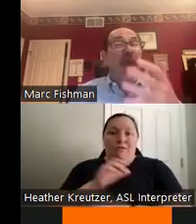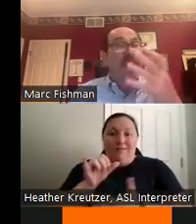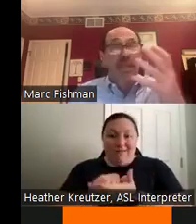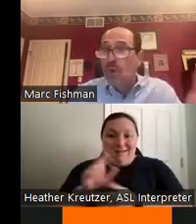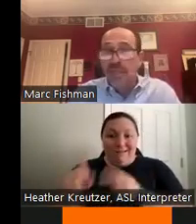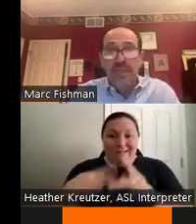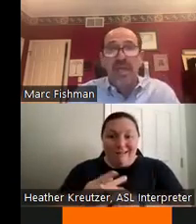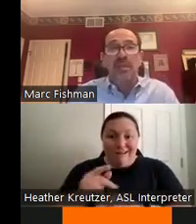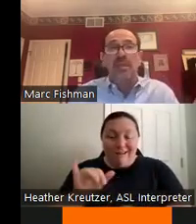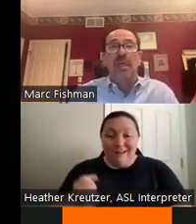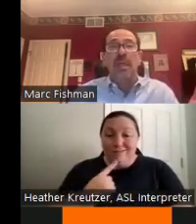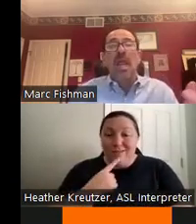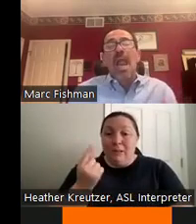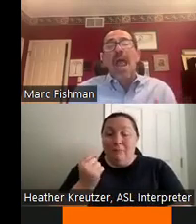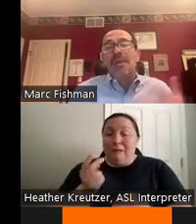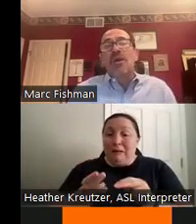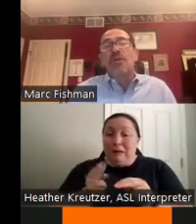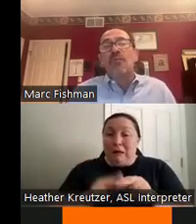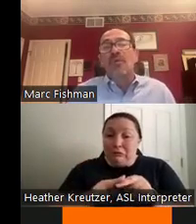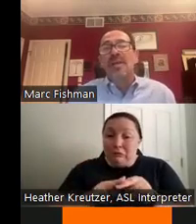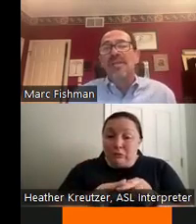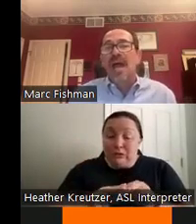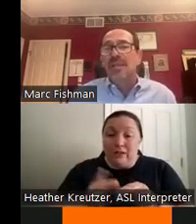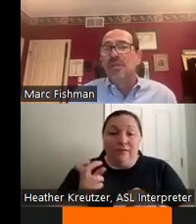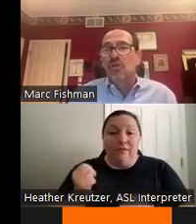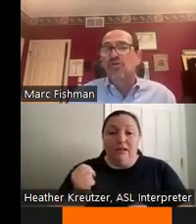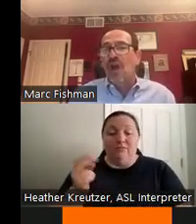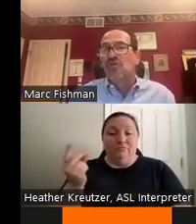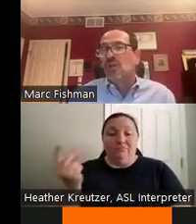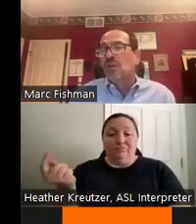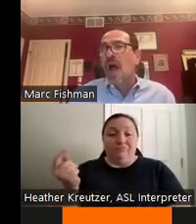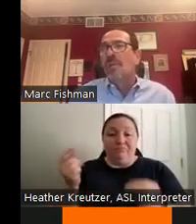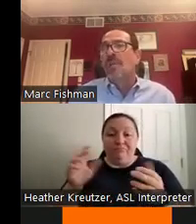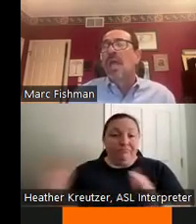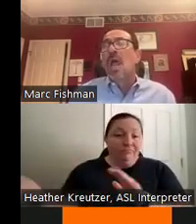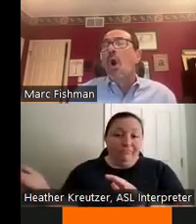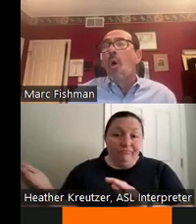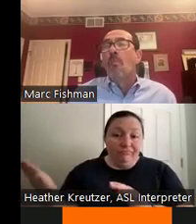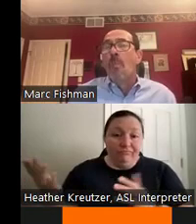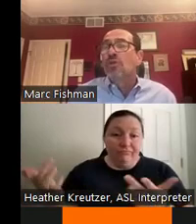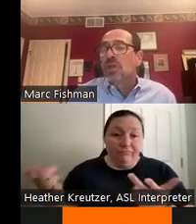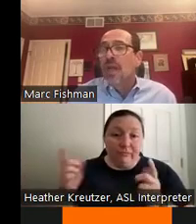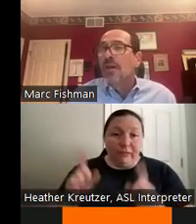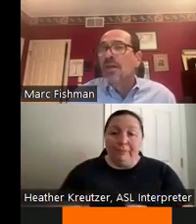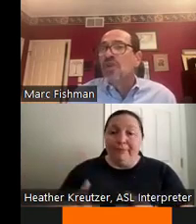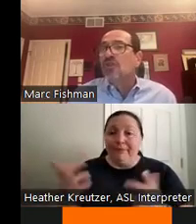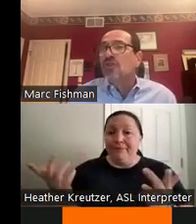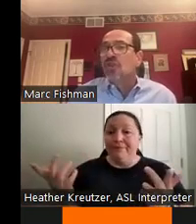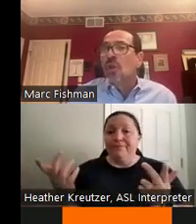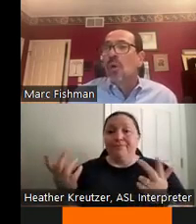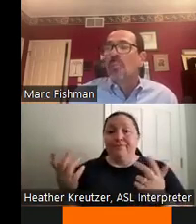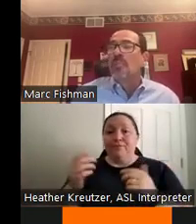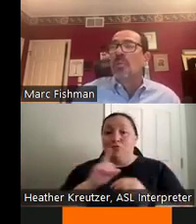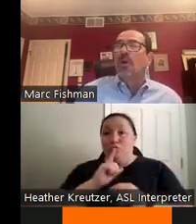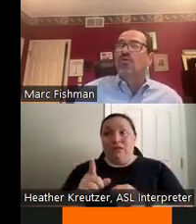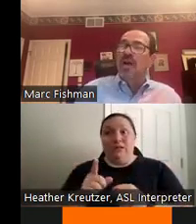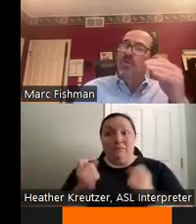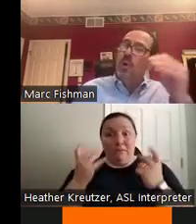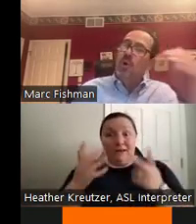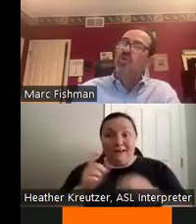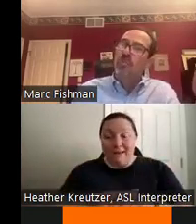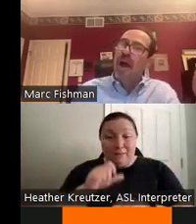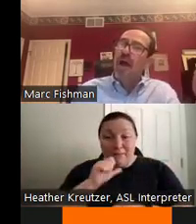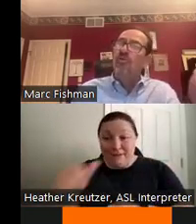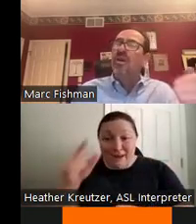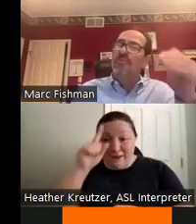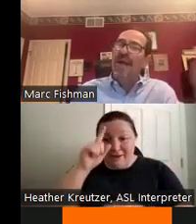little extra, and it only takes a little, and therefore fatalities are tragically common, mostly unintentional, where people are trying